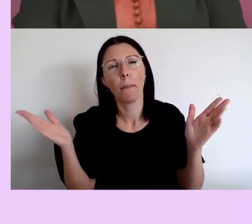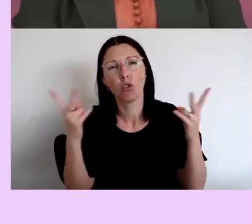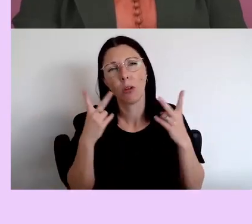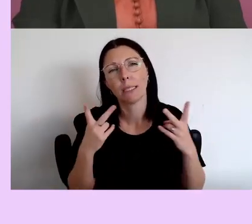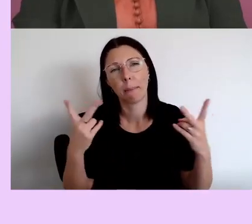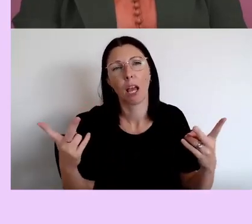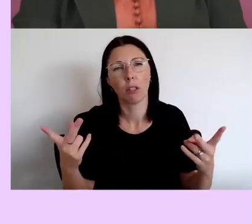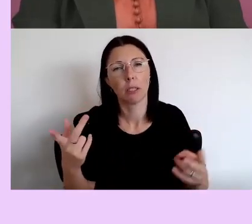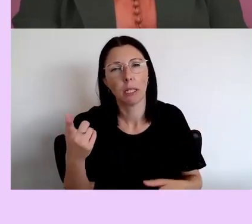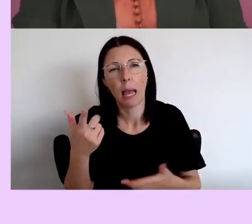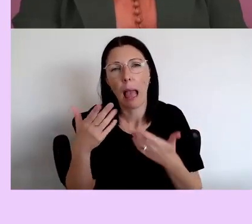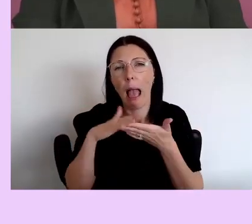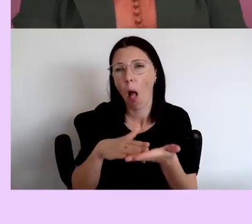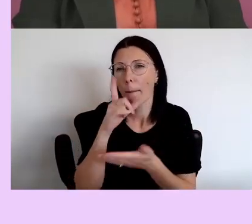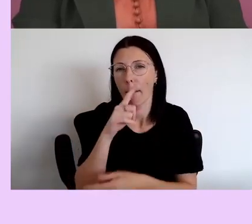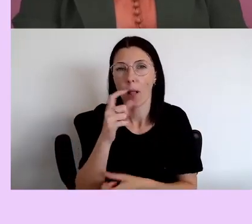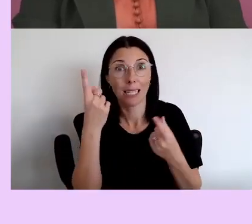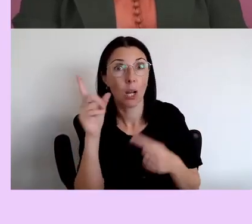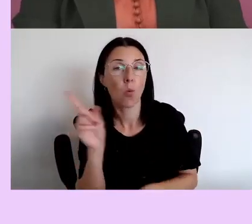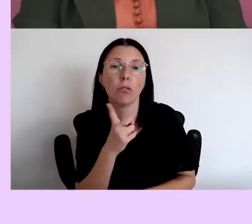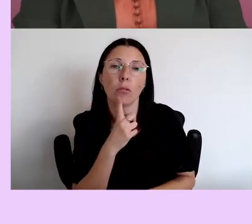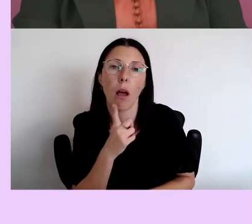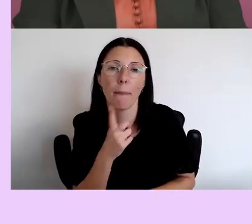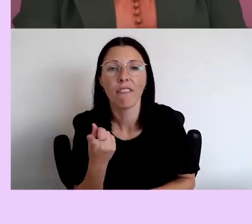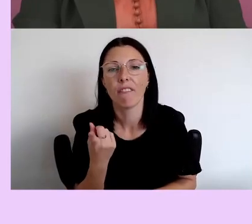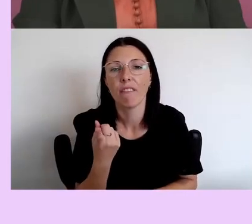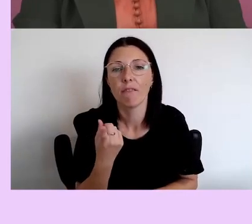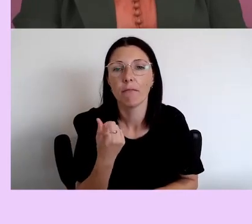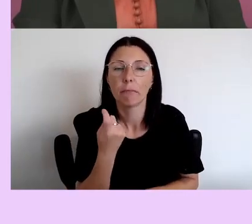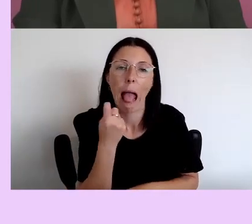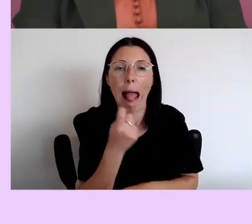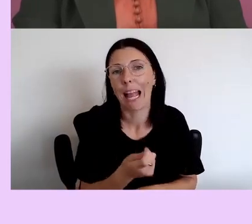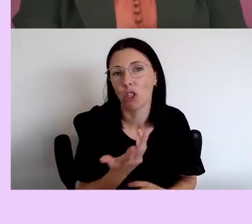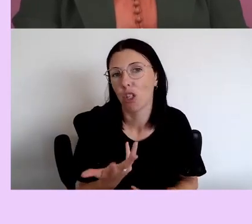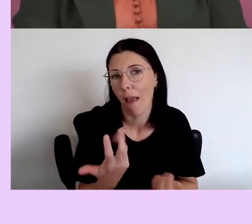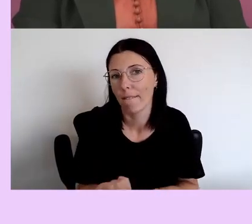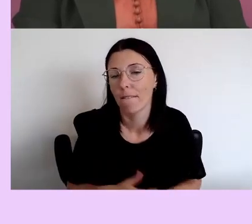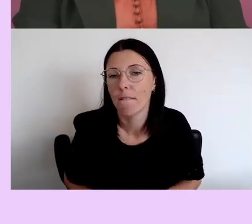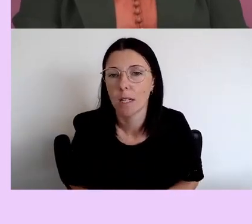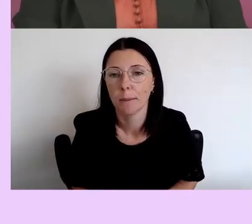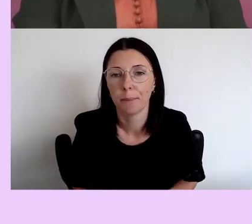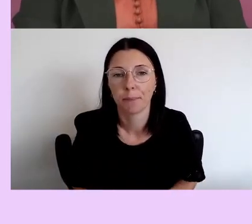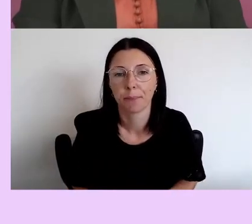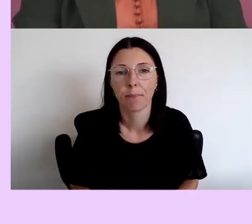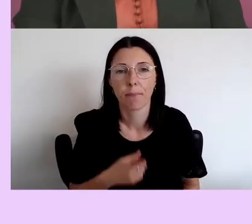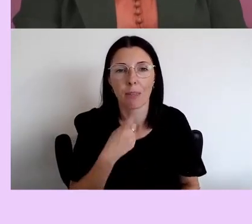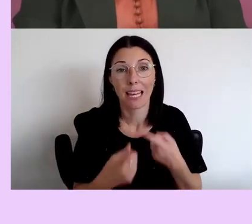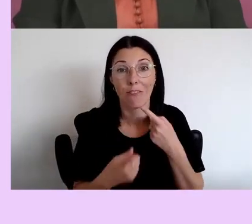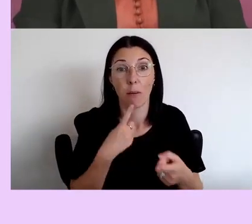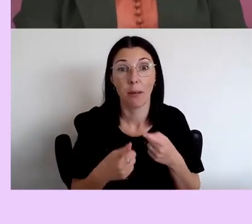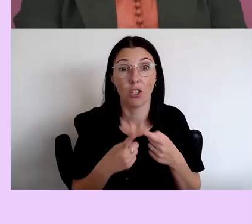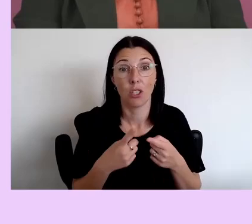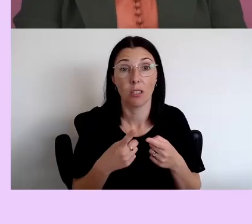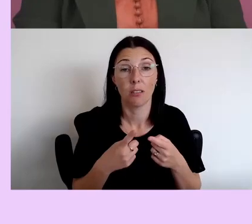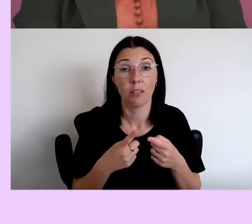corruption allegations that are prevalent in each sector. The information is de-identified